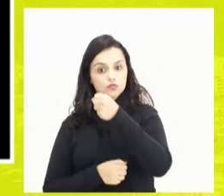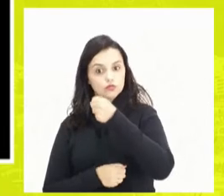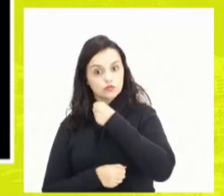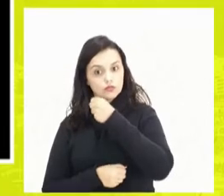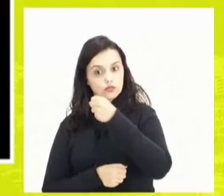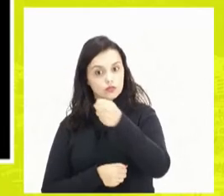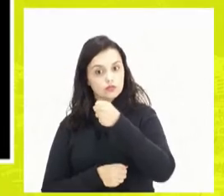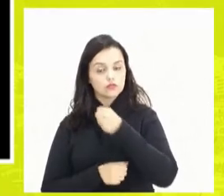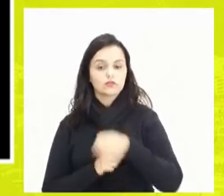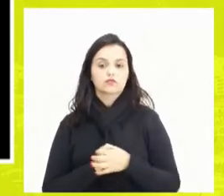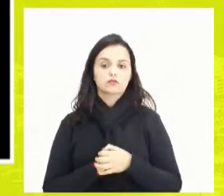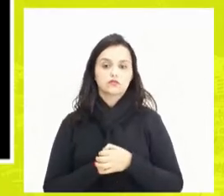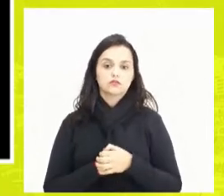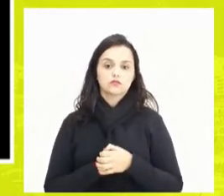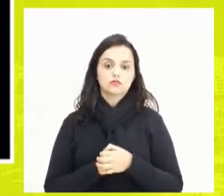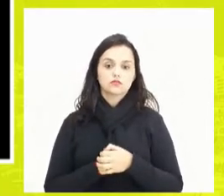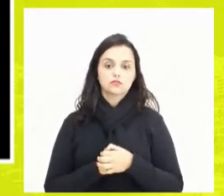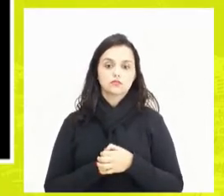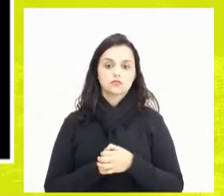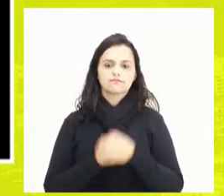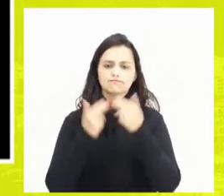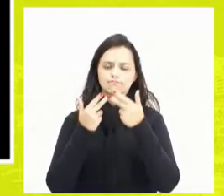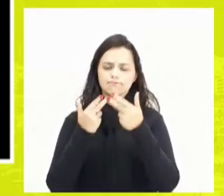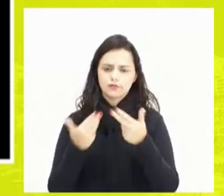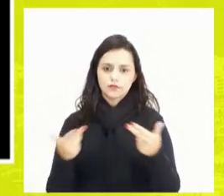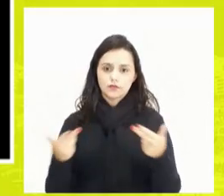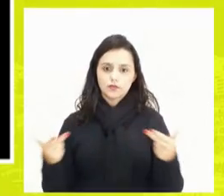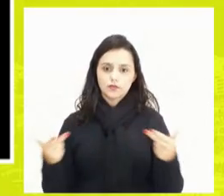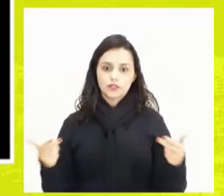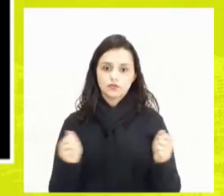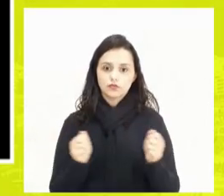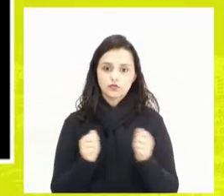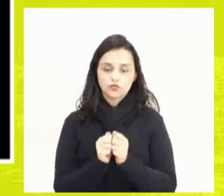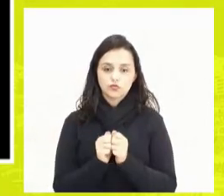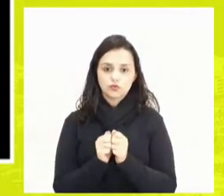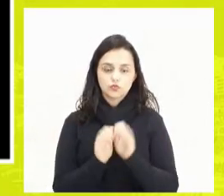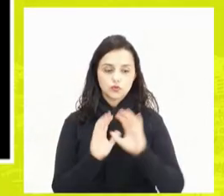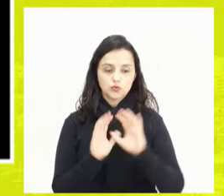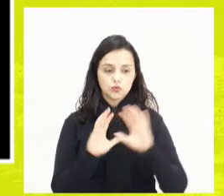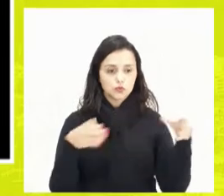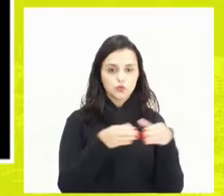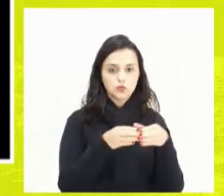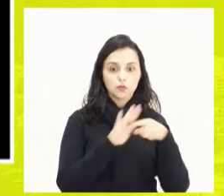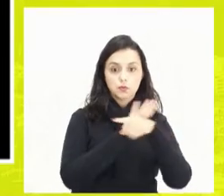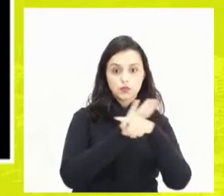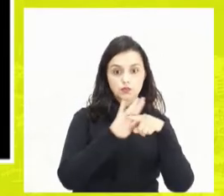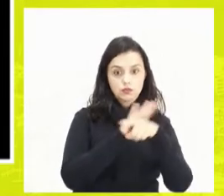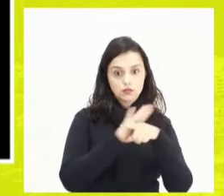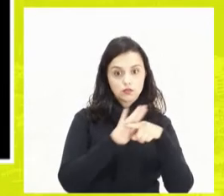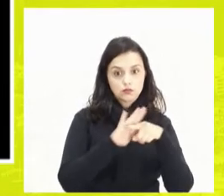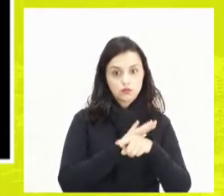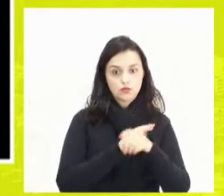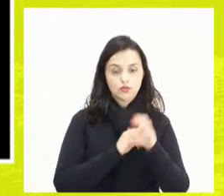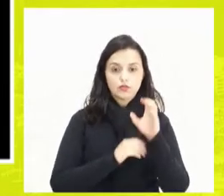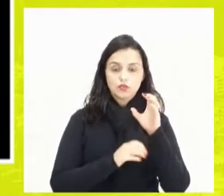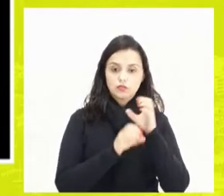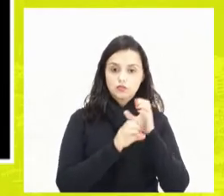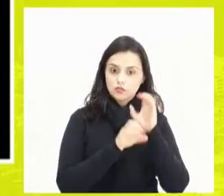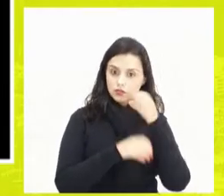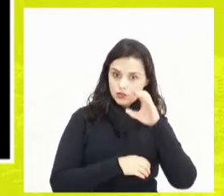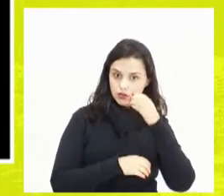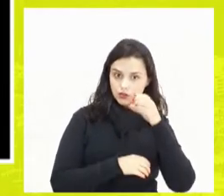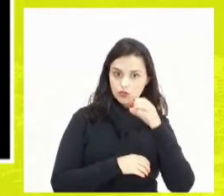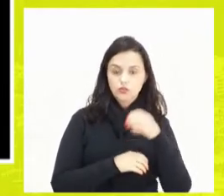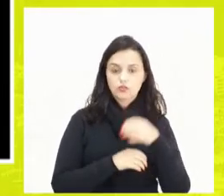education fact checking entities journalism and researchers and